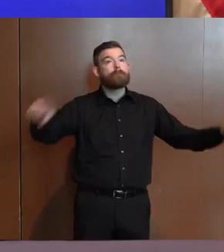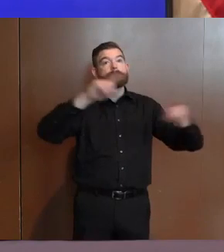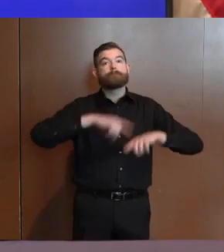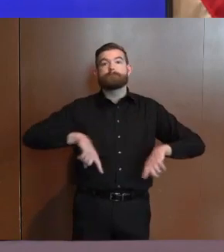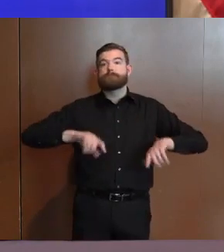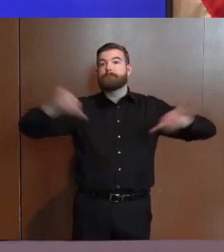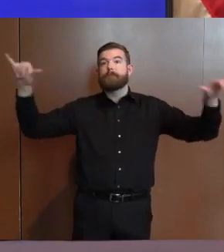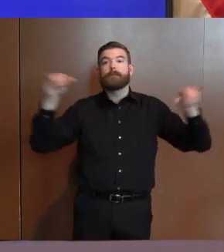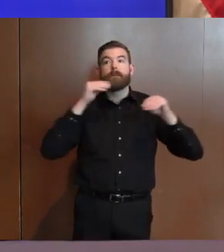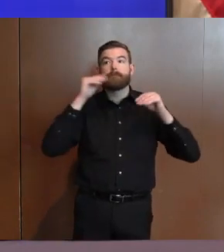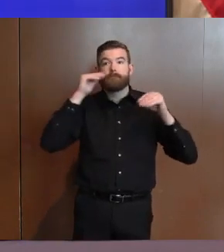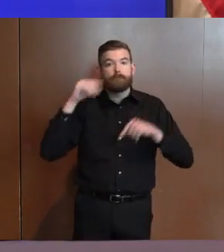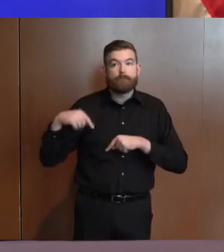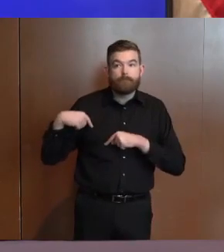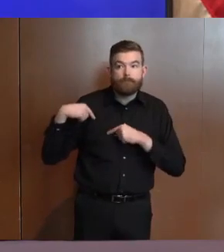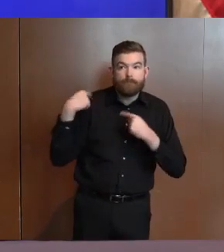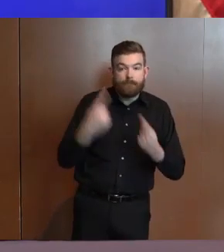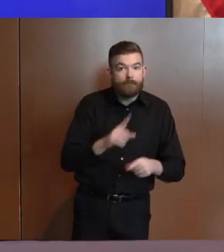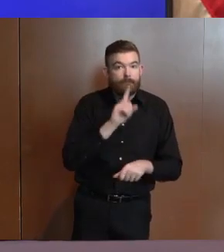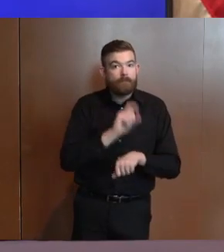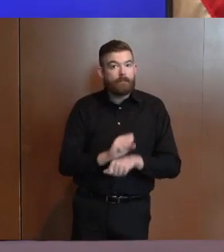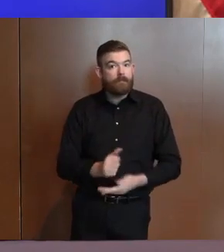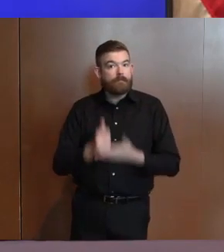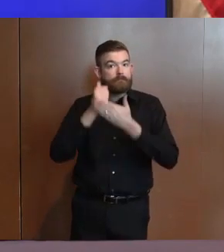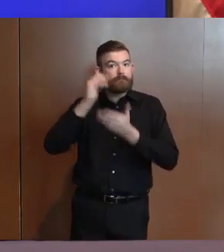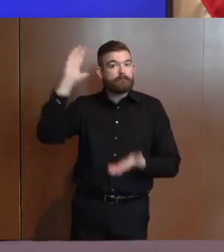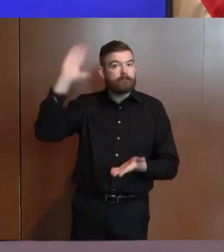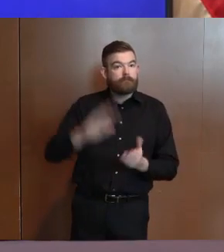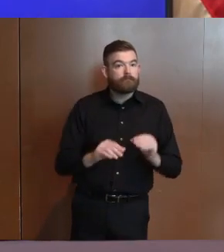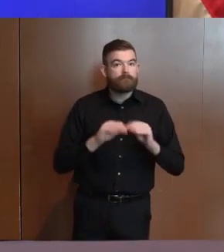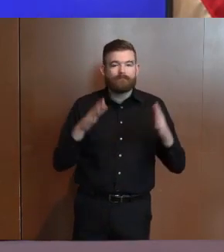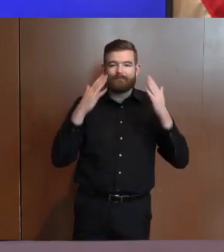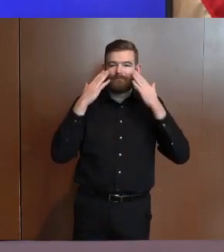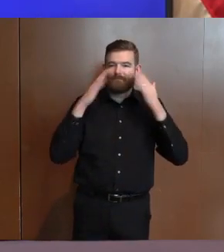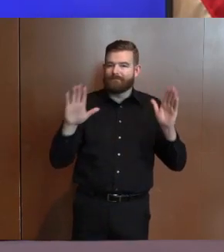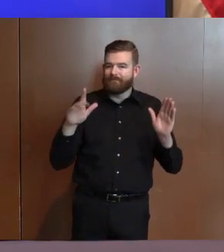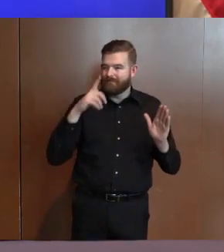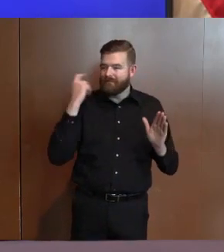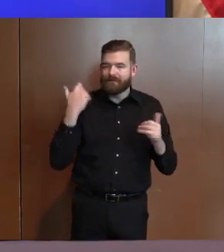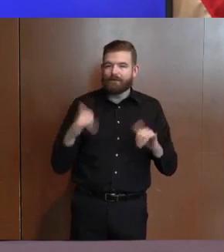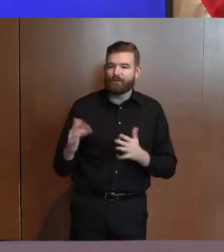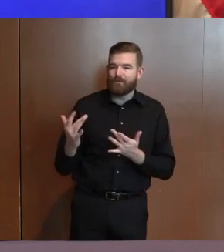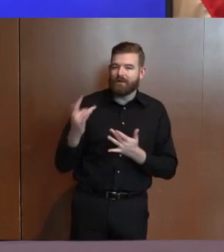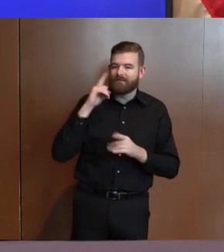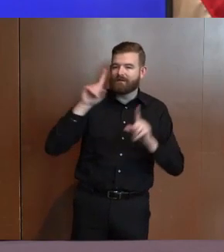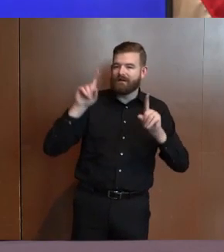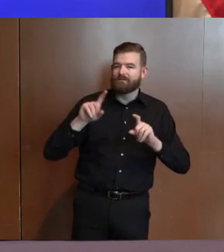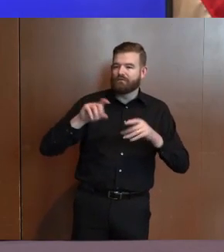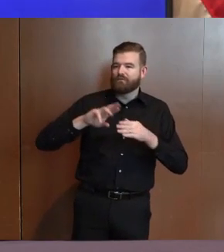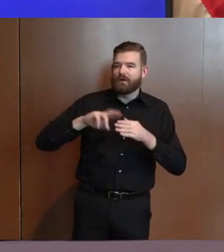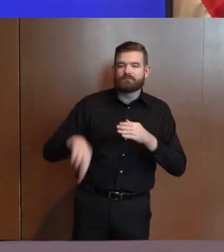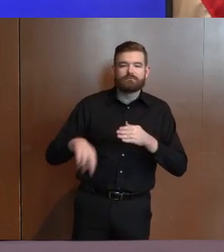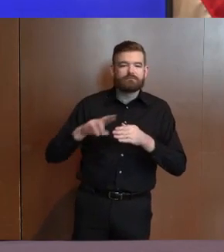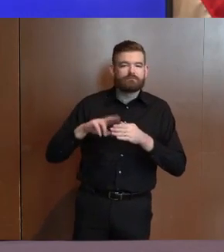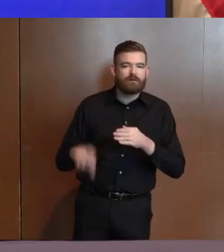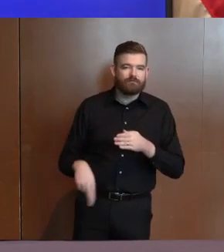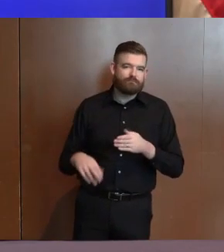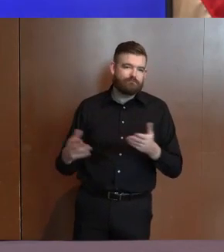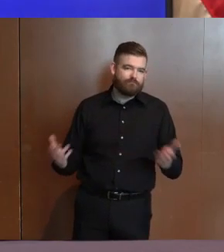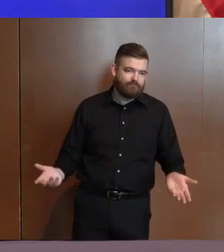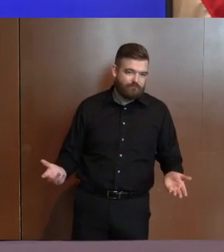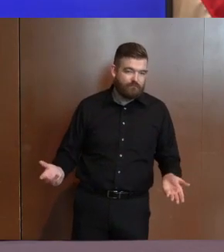final set of steps that we took. Secondly, I'm proud of the extraordinary efforts of